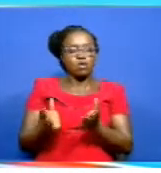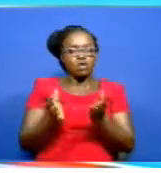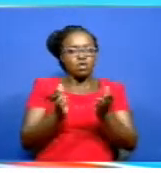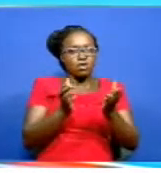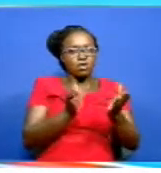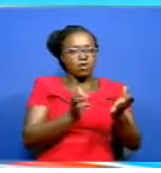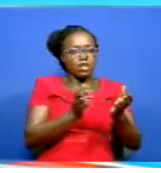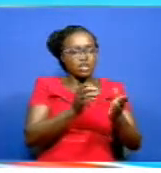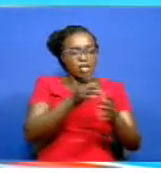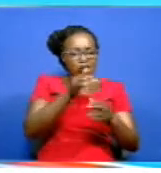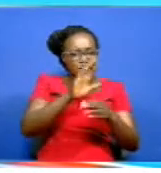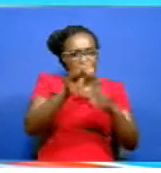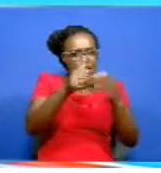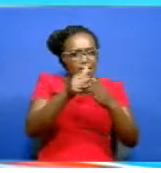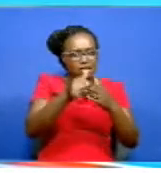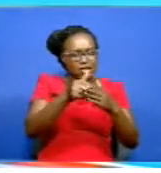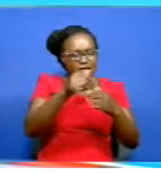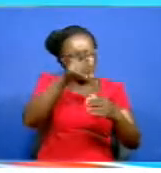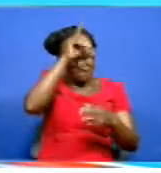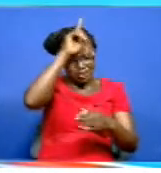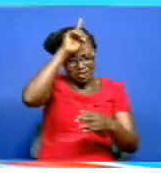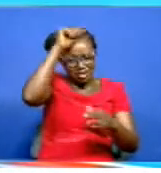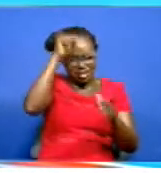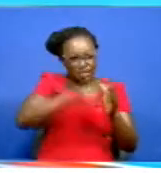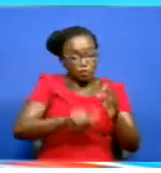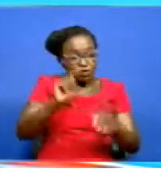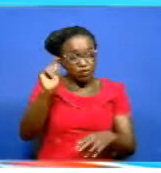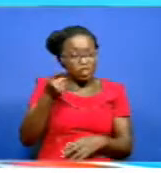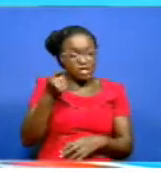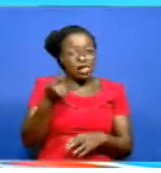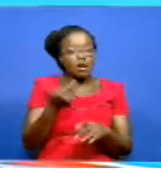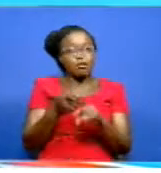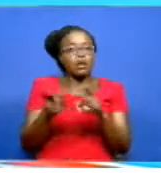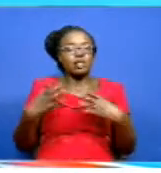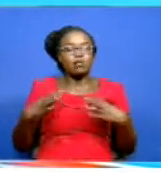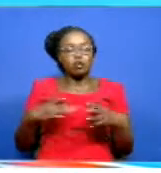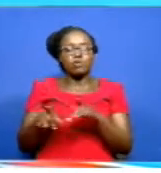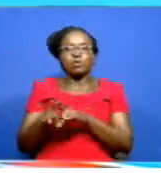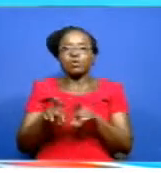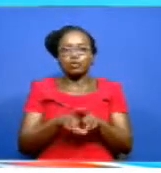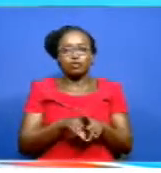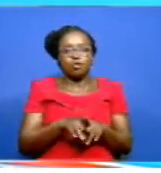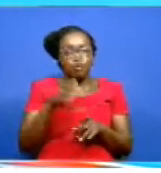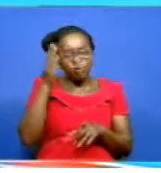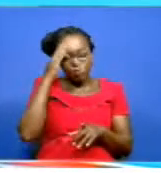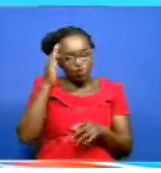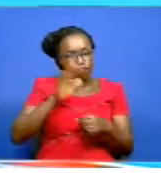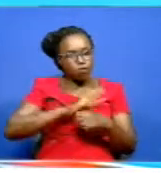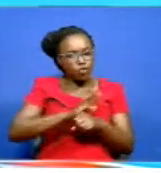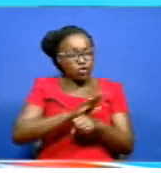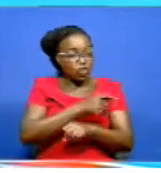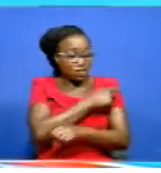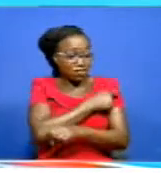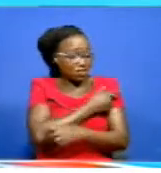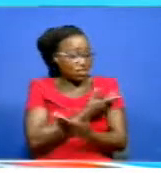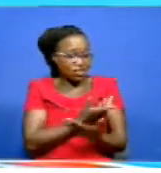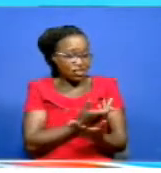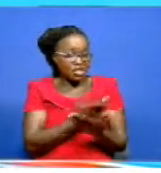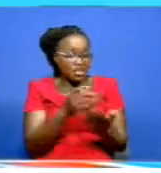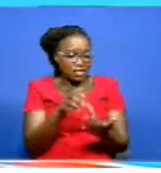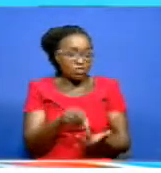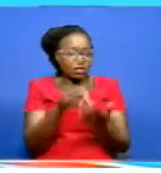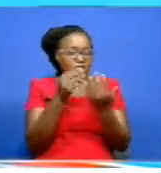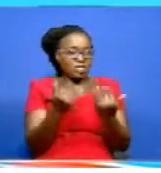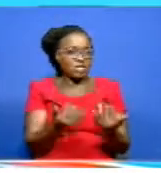to the remotest corner of the Republic. But people also need to know about the COVID-19 vaccine, and especially now that